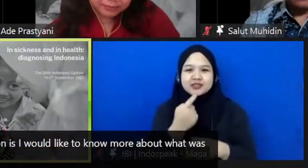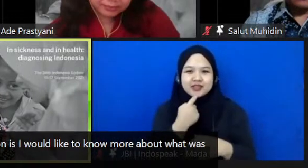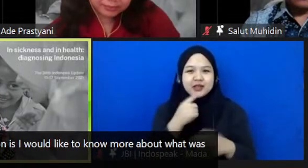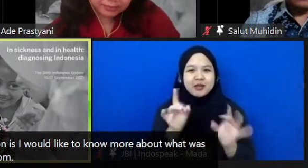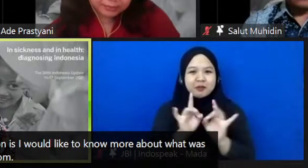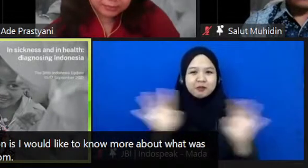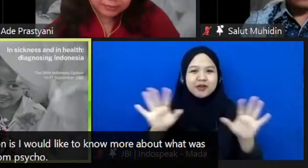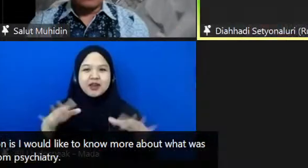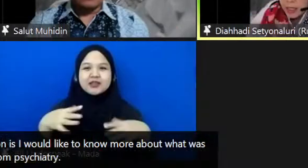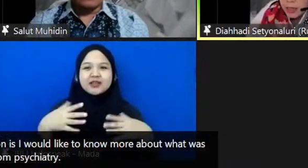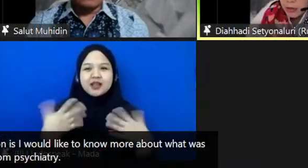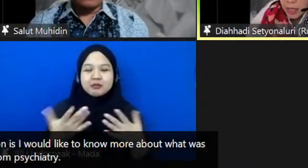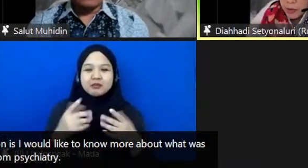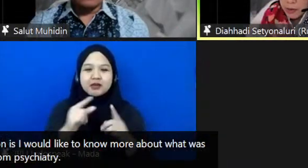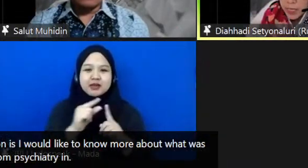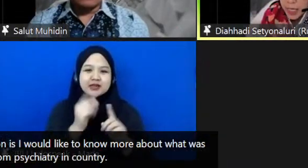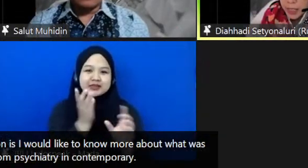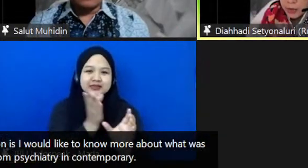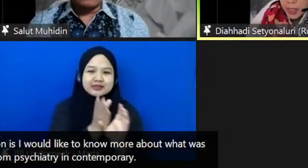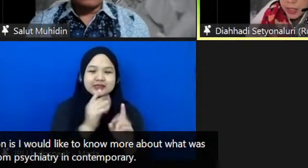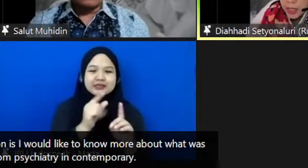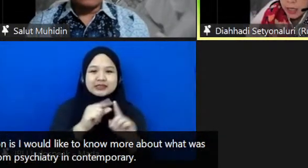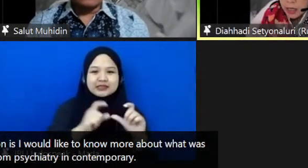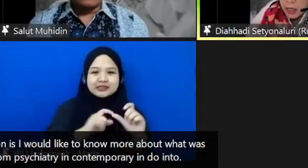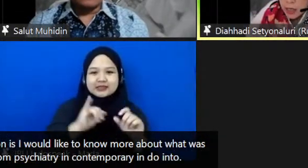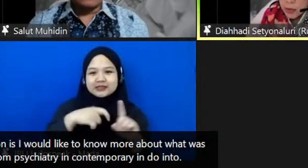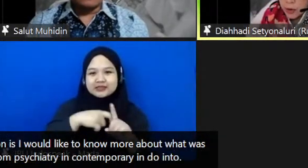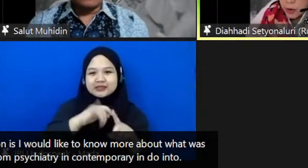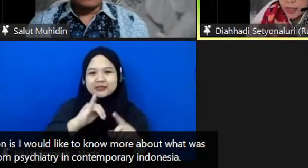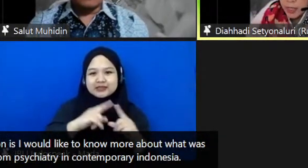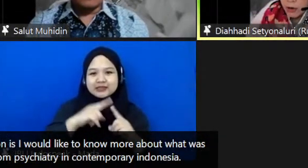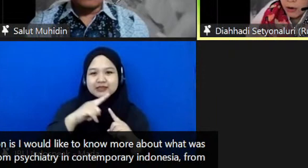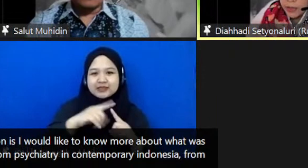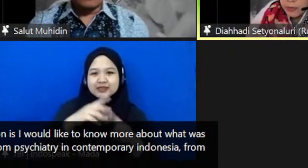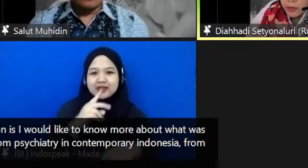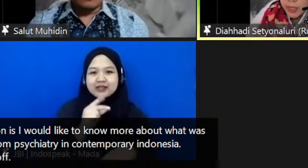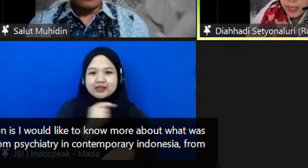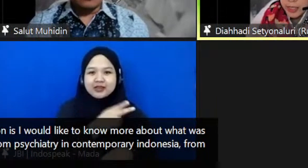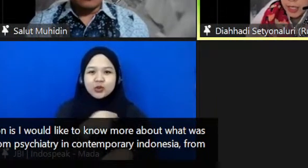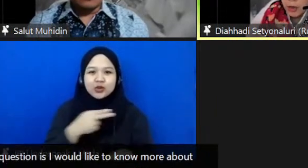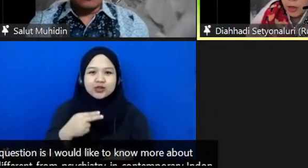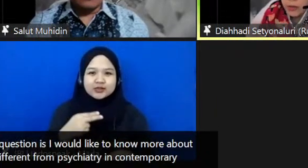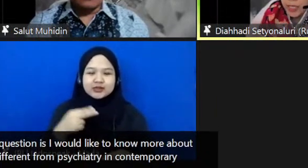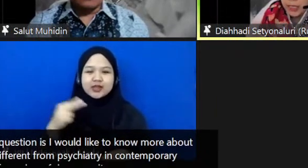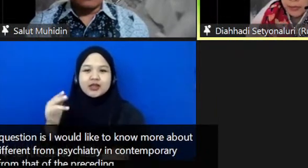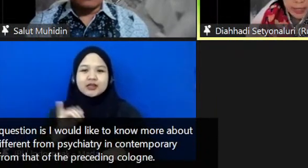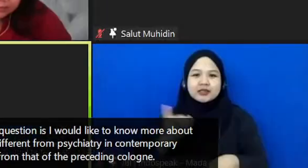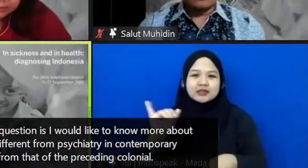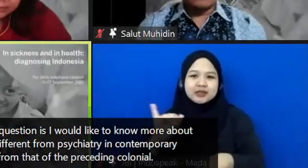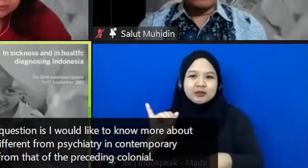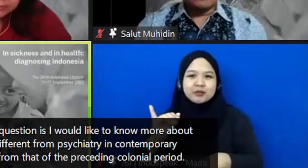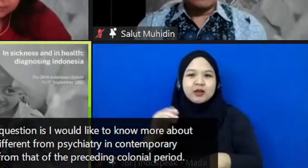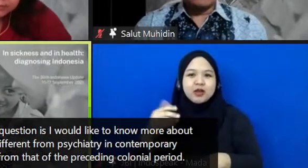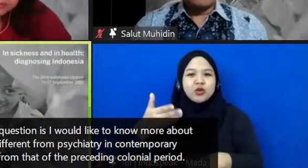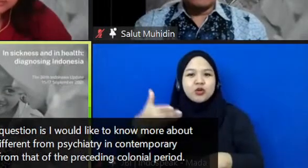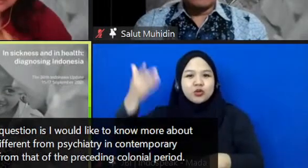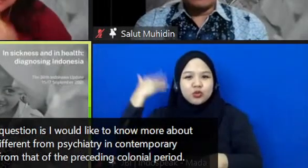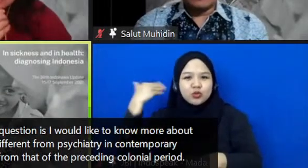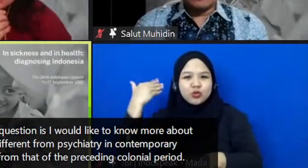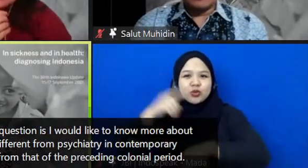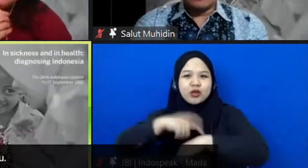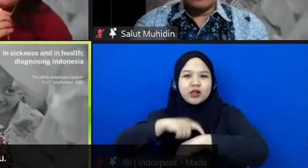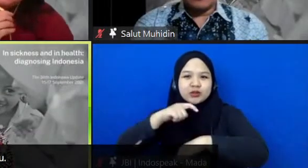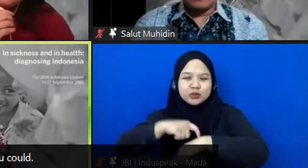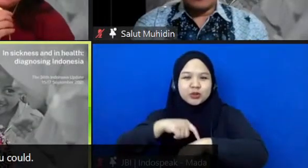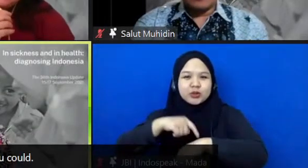from psychiatry in contemporary Indonesia from that of the preceding colonial period. Perhaps you